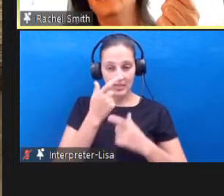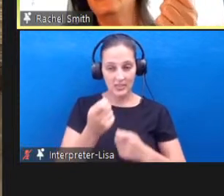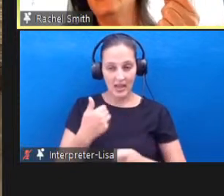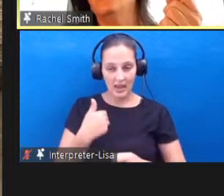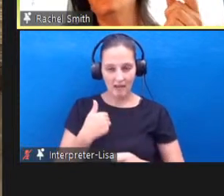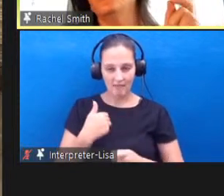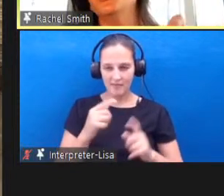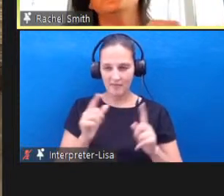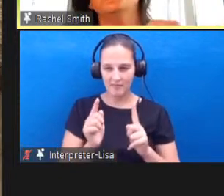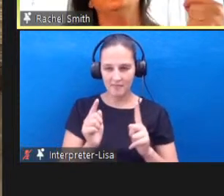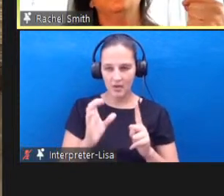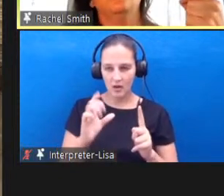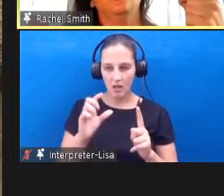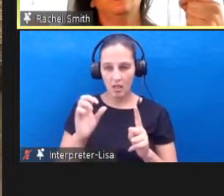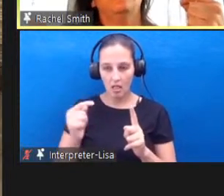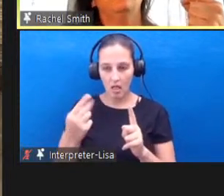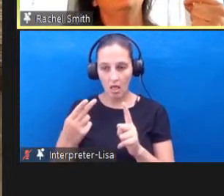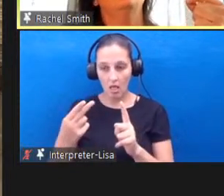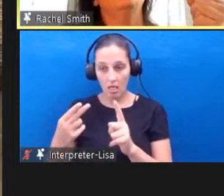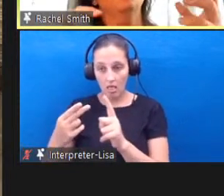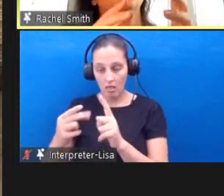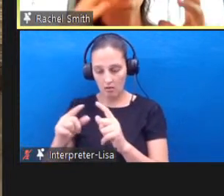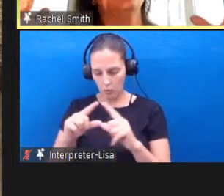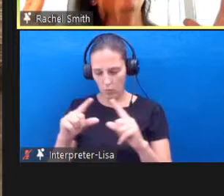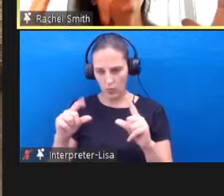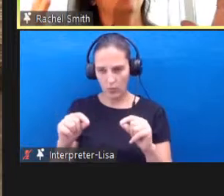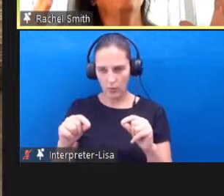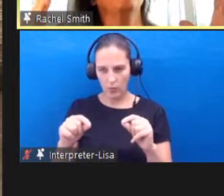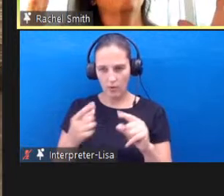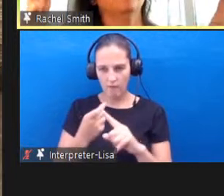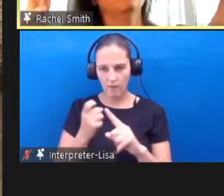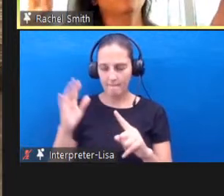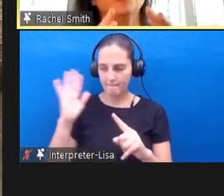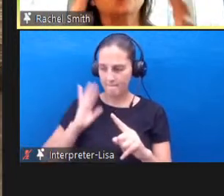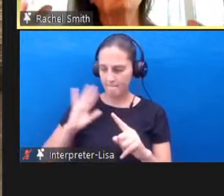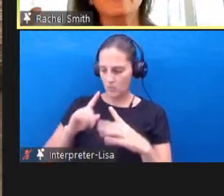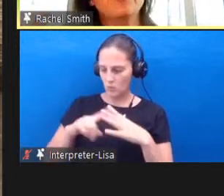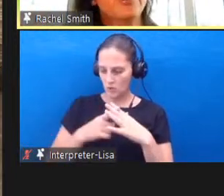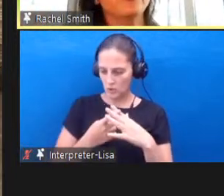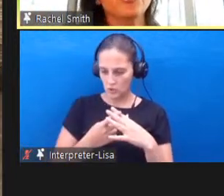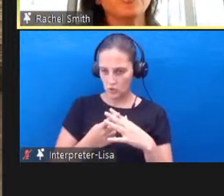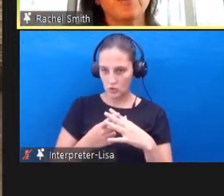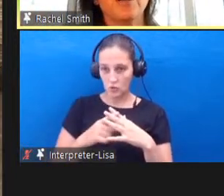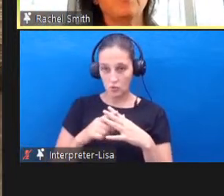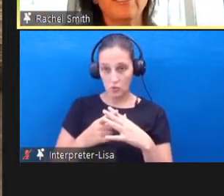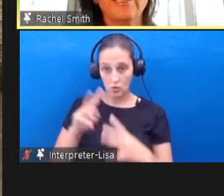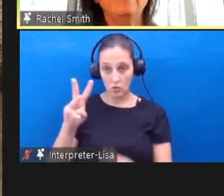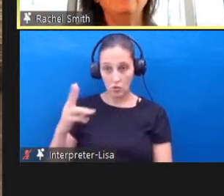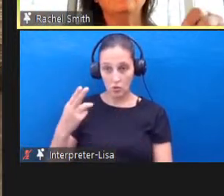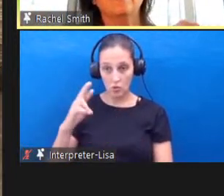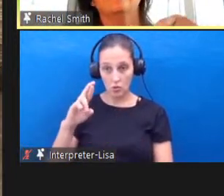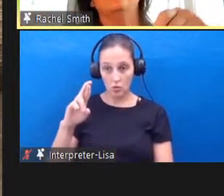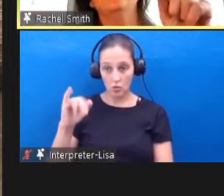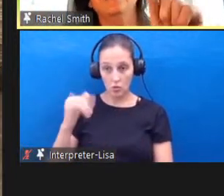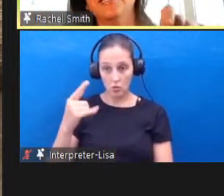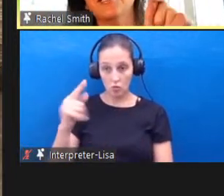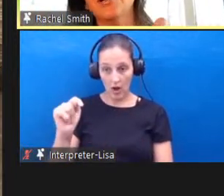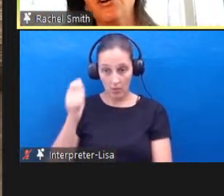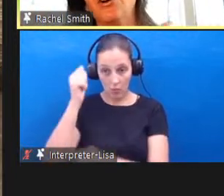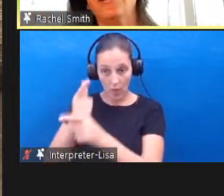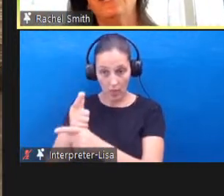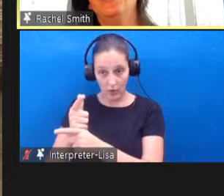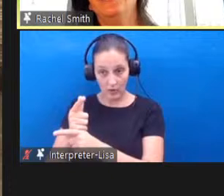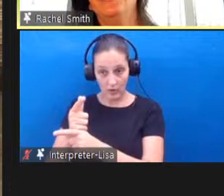from the original part of the original Wright brothers plane that they